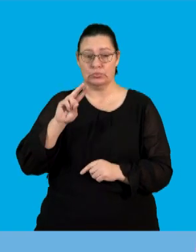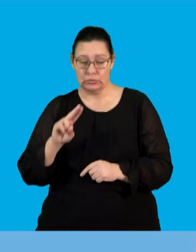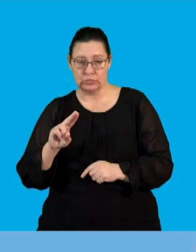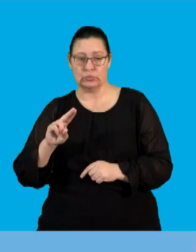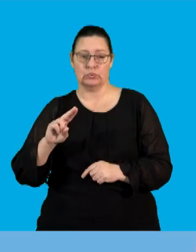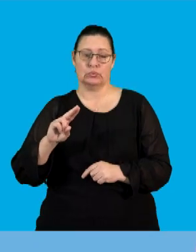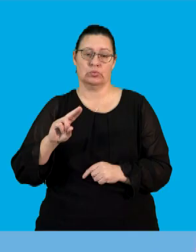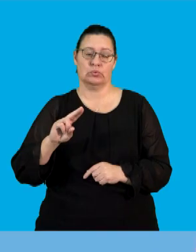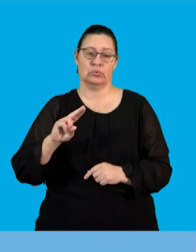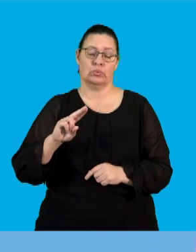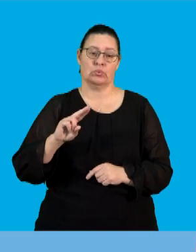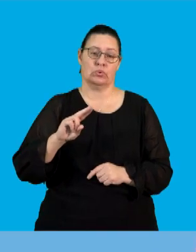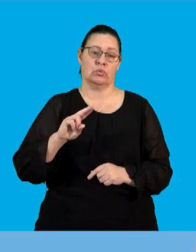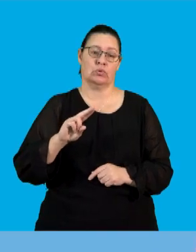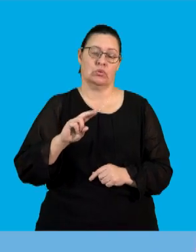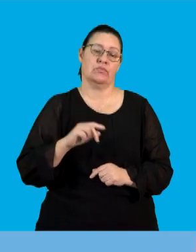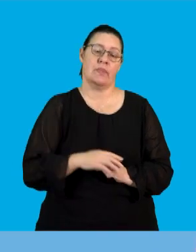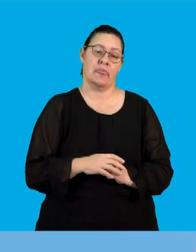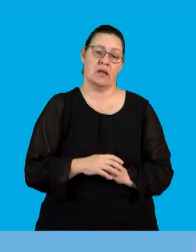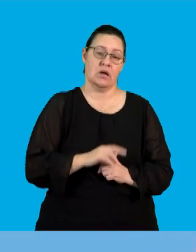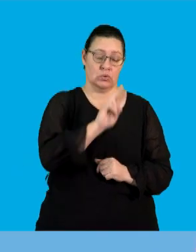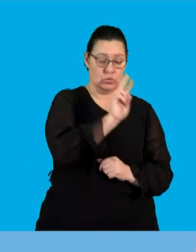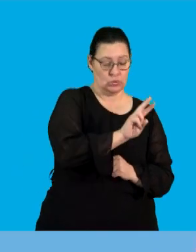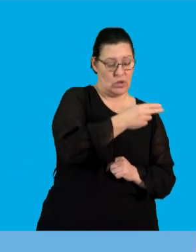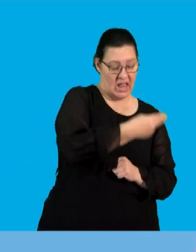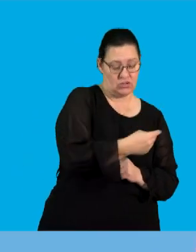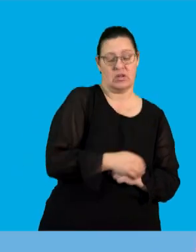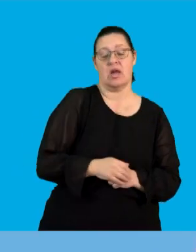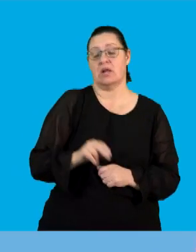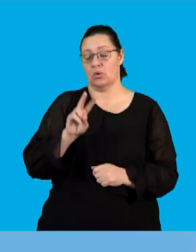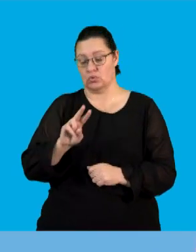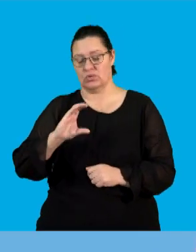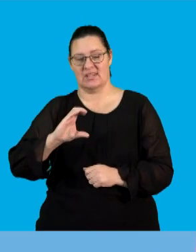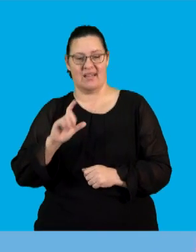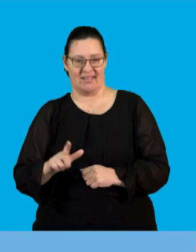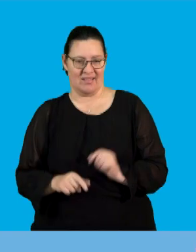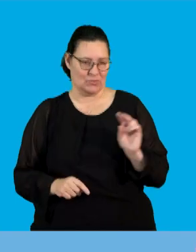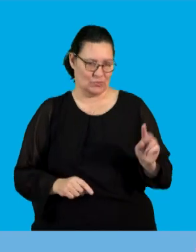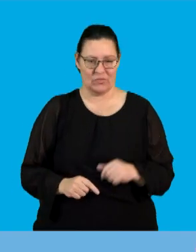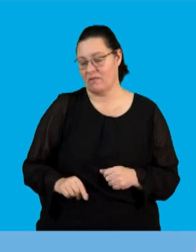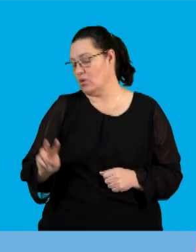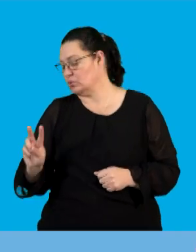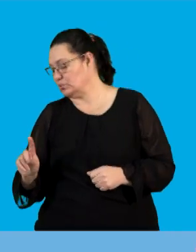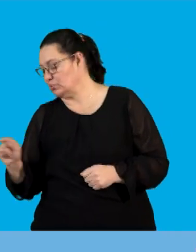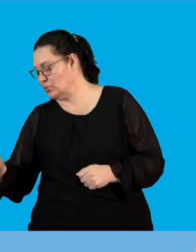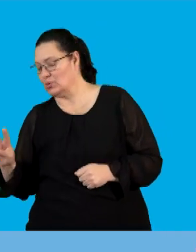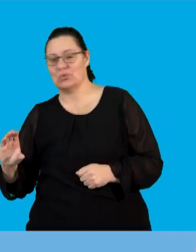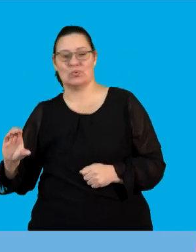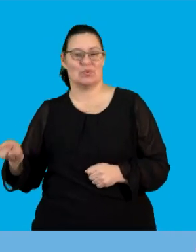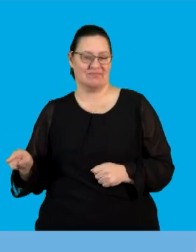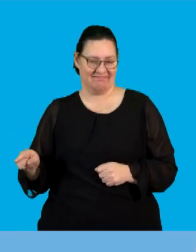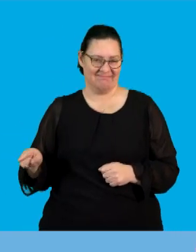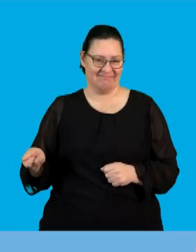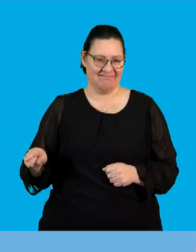of chlorine. So 2 hydrogen, 2 hydrogen, 2 chlorine, and the